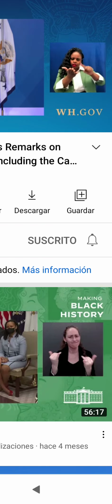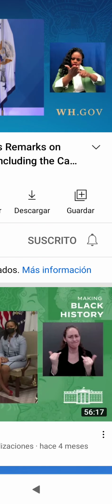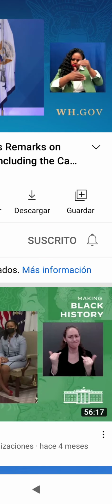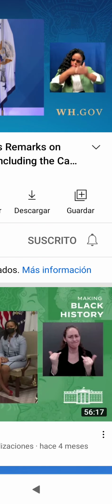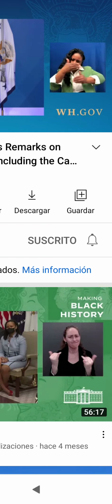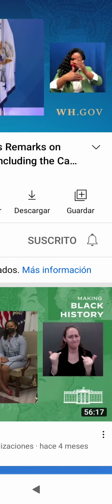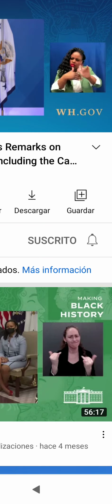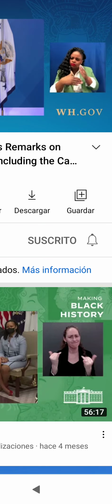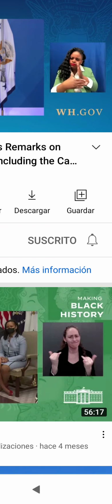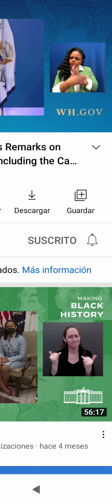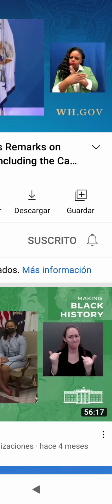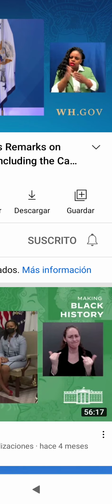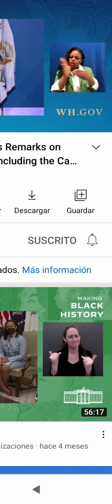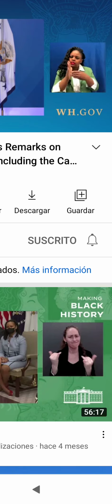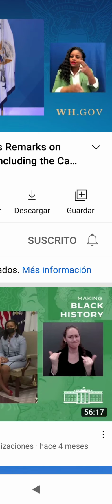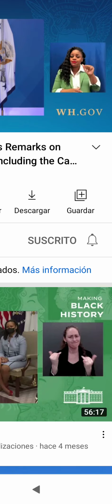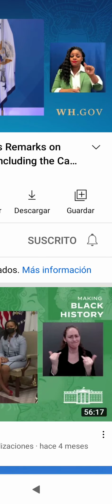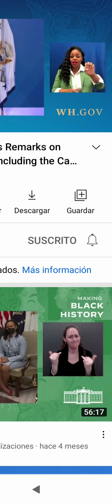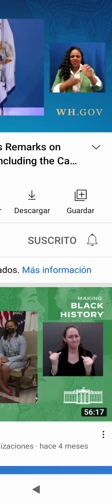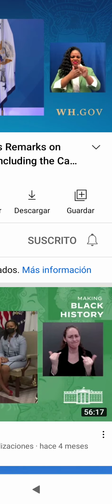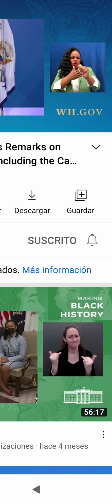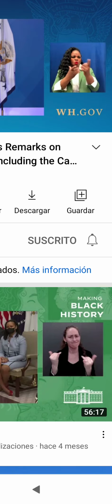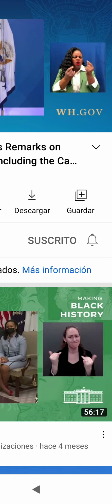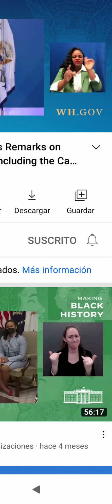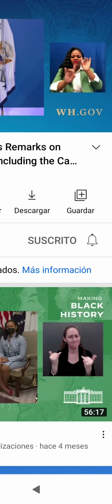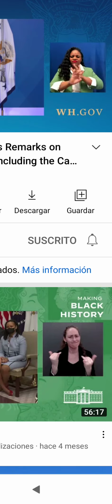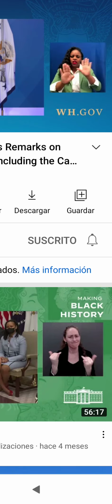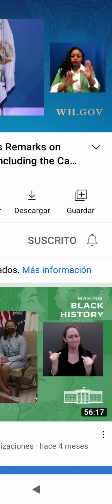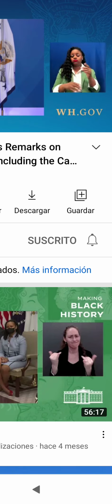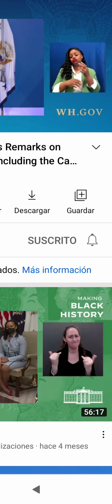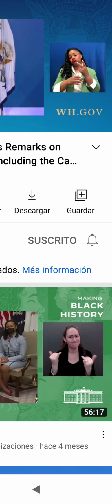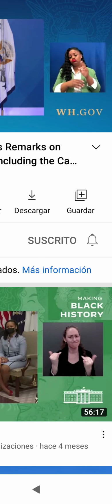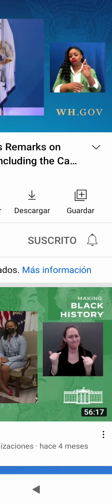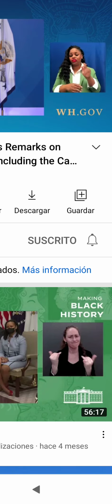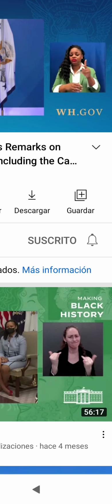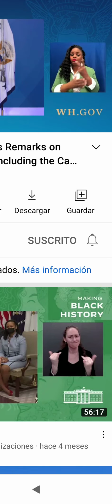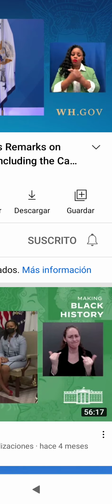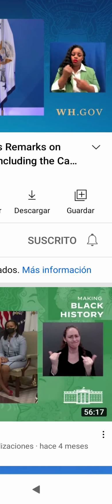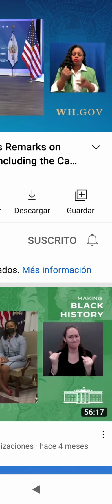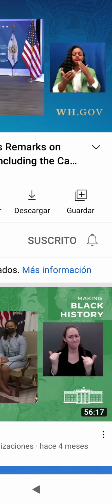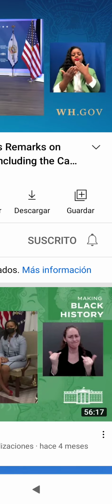hate-fueled violence and threats of violence. Thank you all very much.